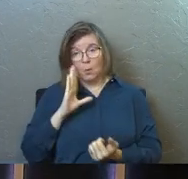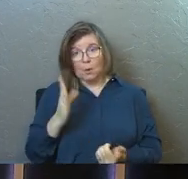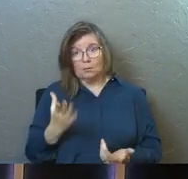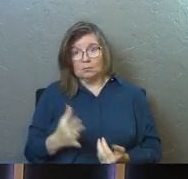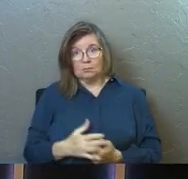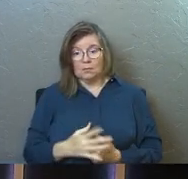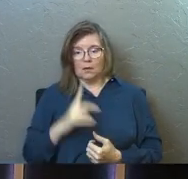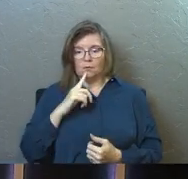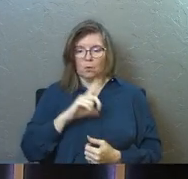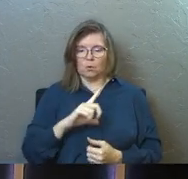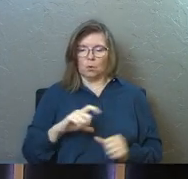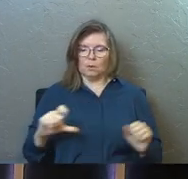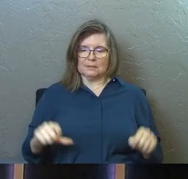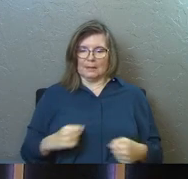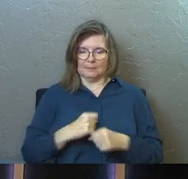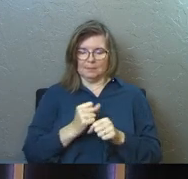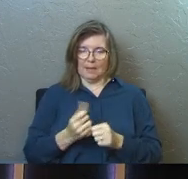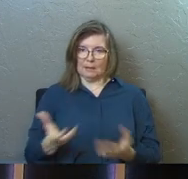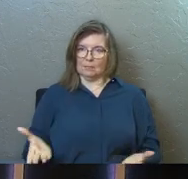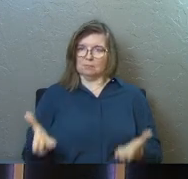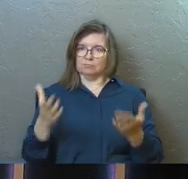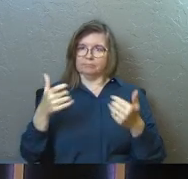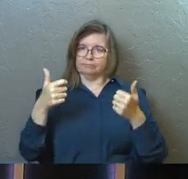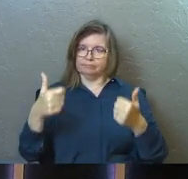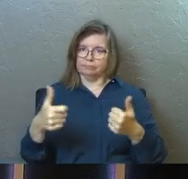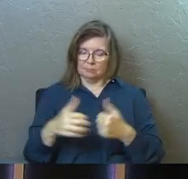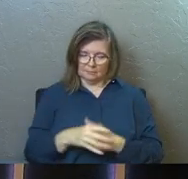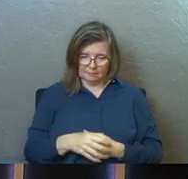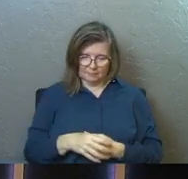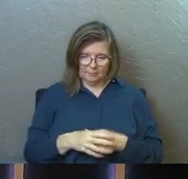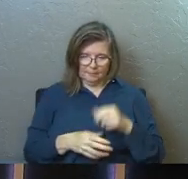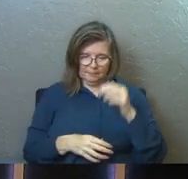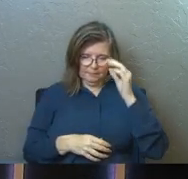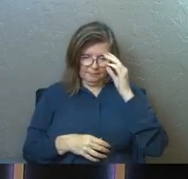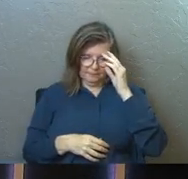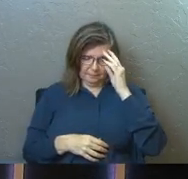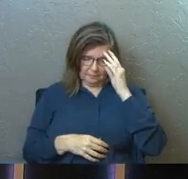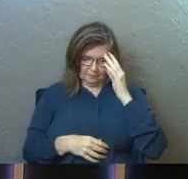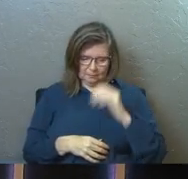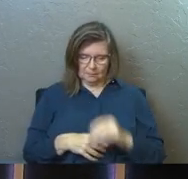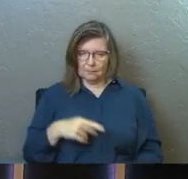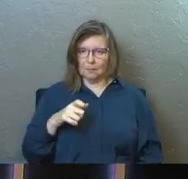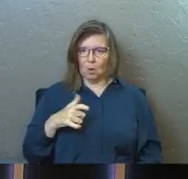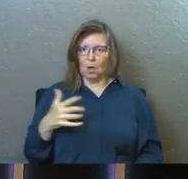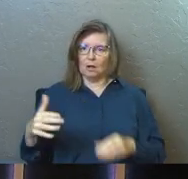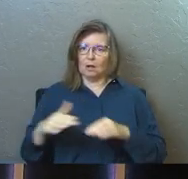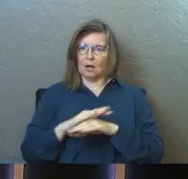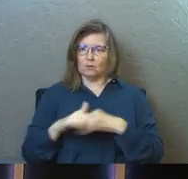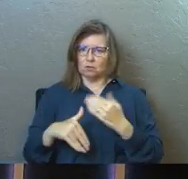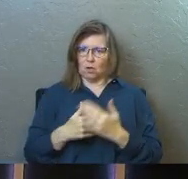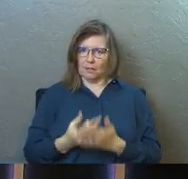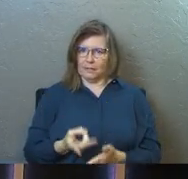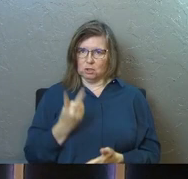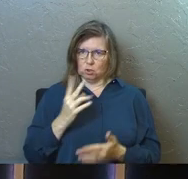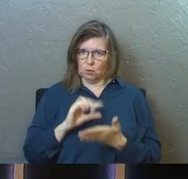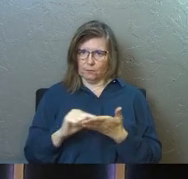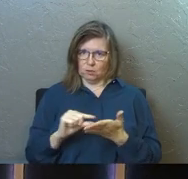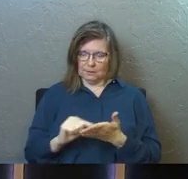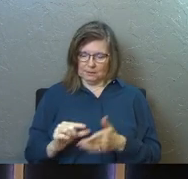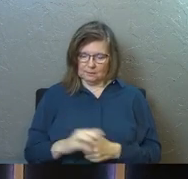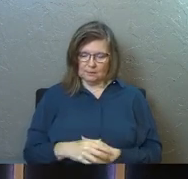stand, for the Lord is able to make them stand. So Paul kind of covers it all in these two